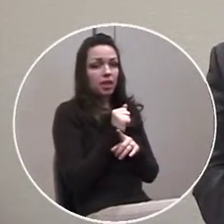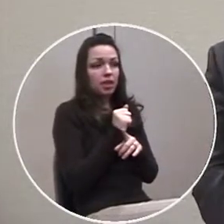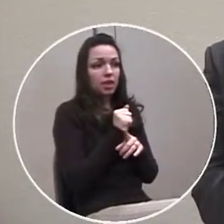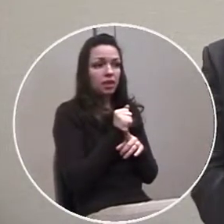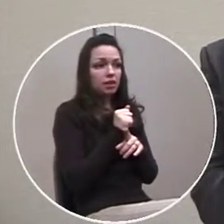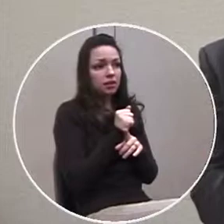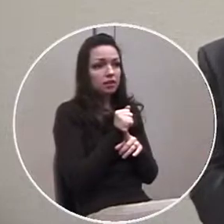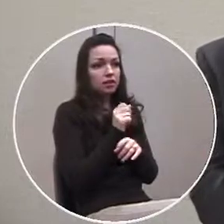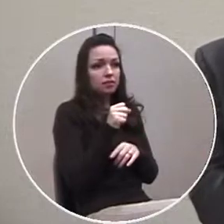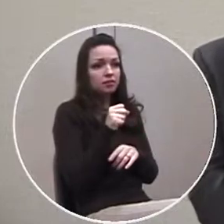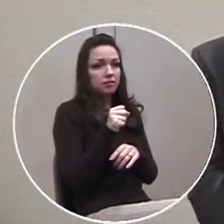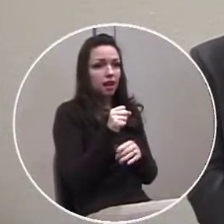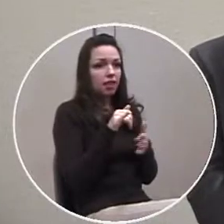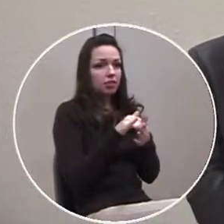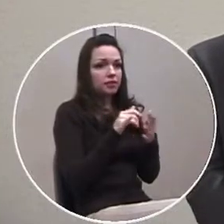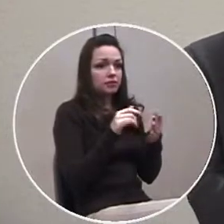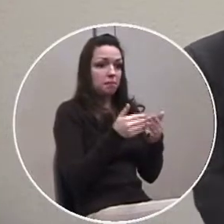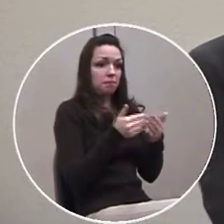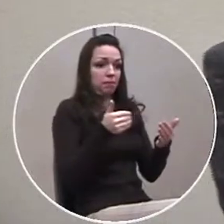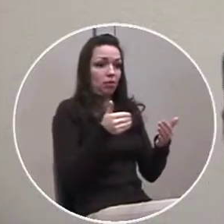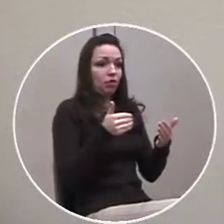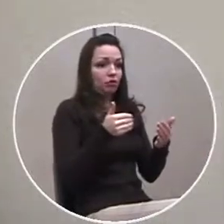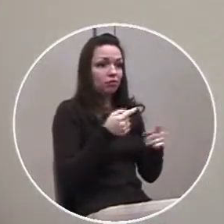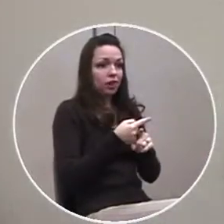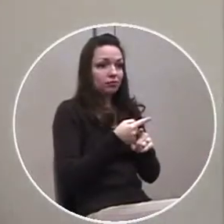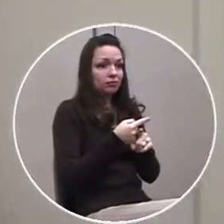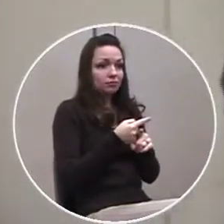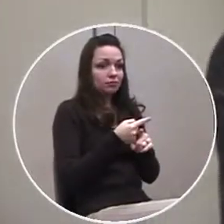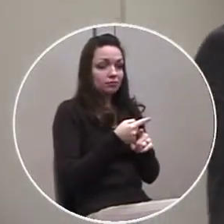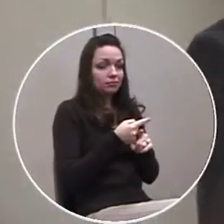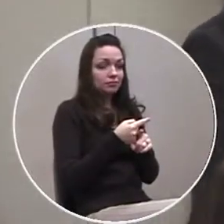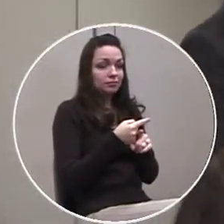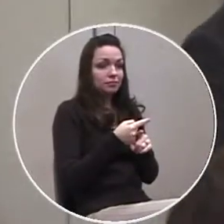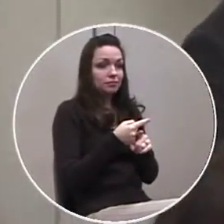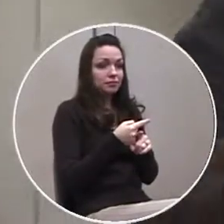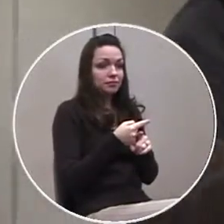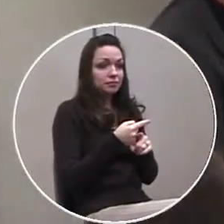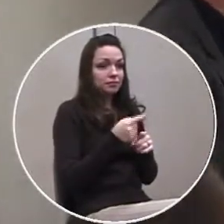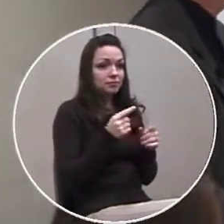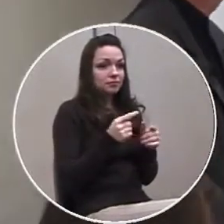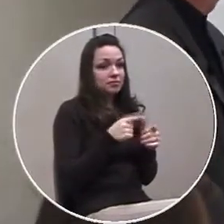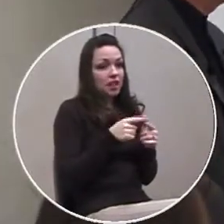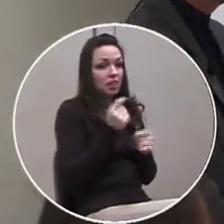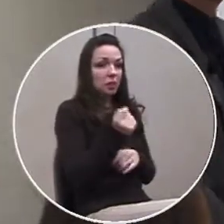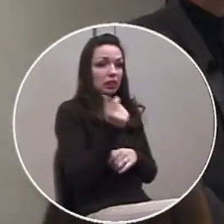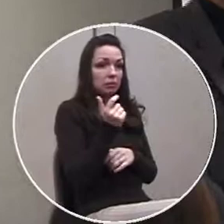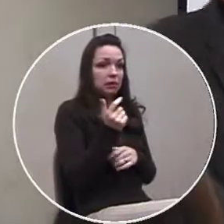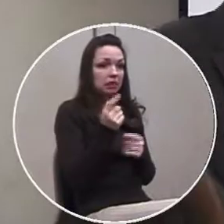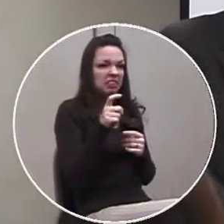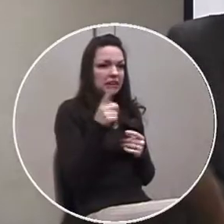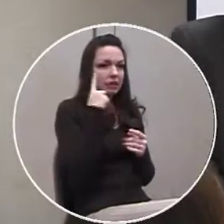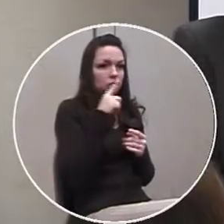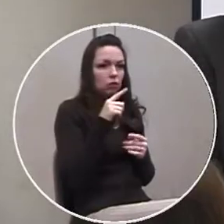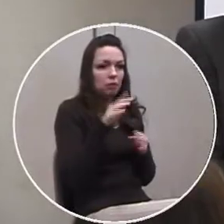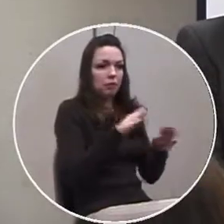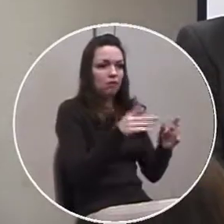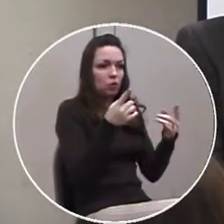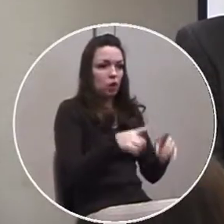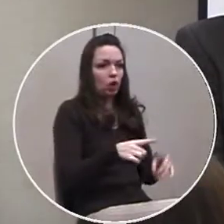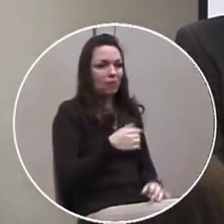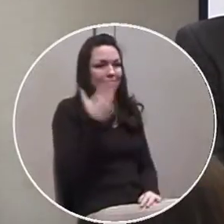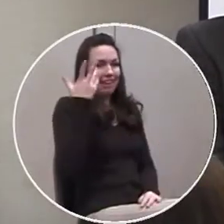It's an antecedent, right? It's occurring before the behavior and may eliminate the need for behavior to occur. I don't know why I threw that in there, just thought